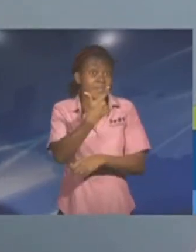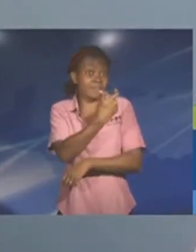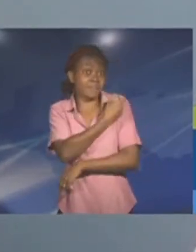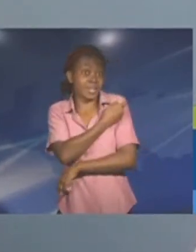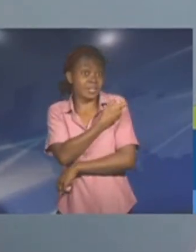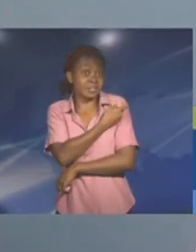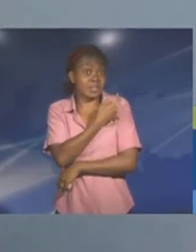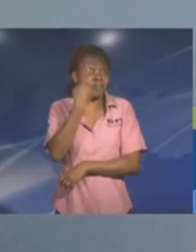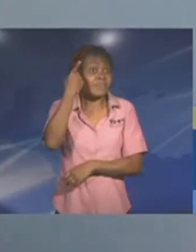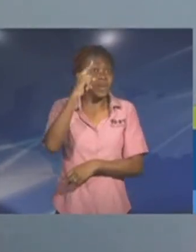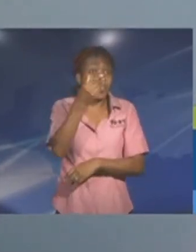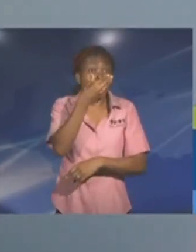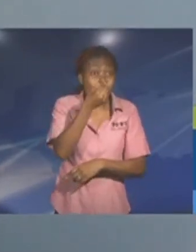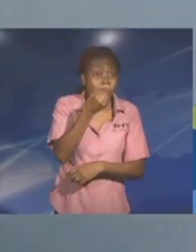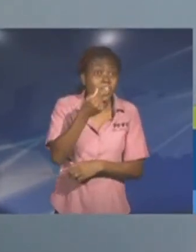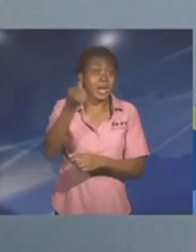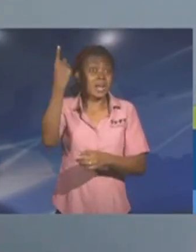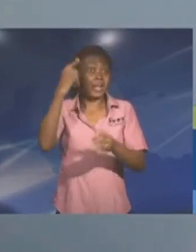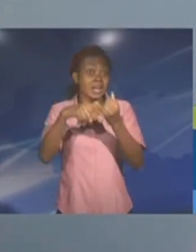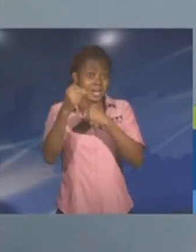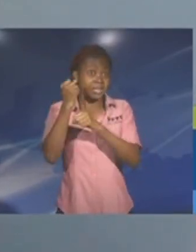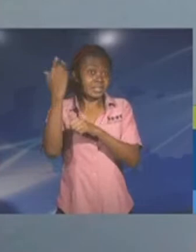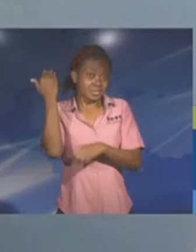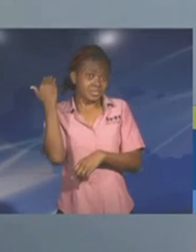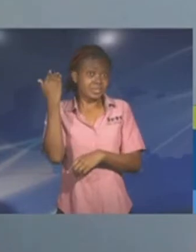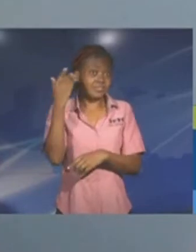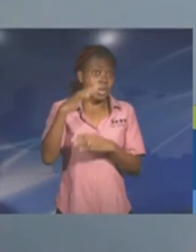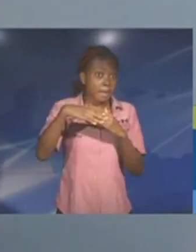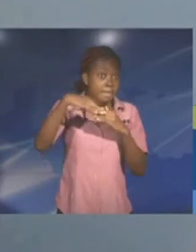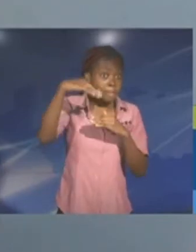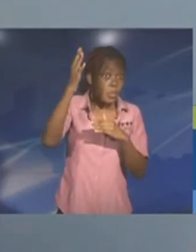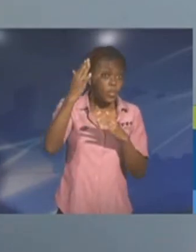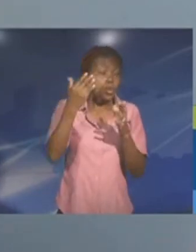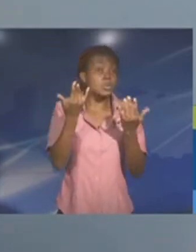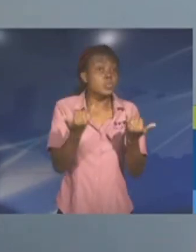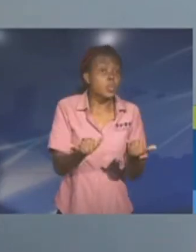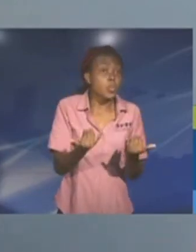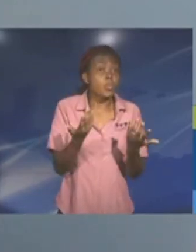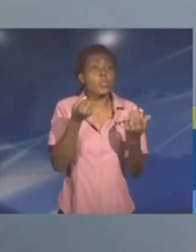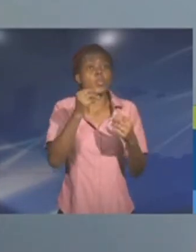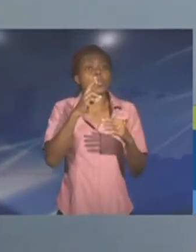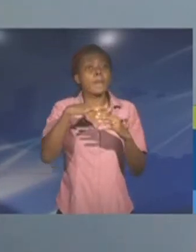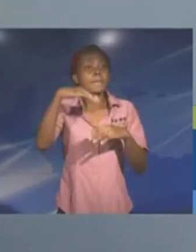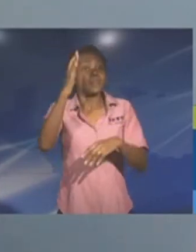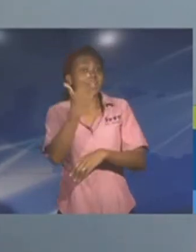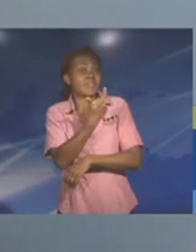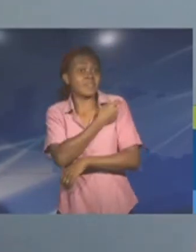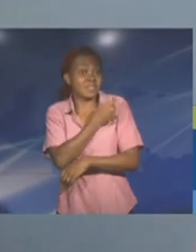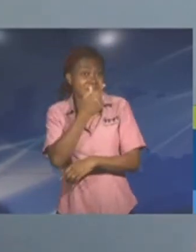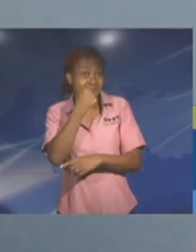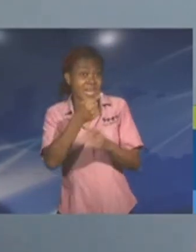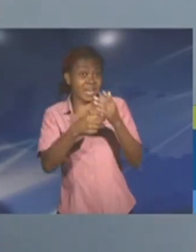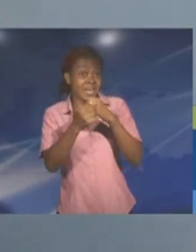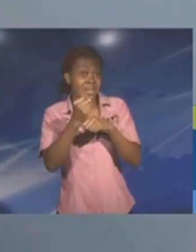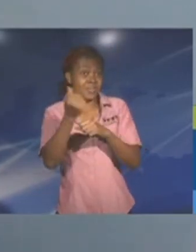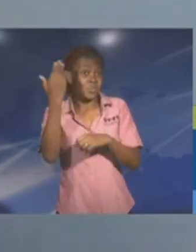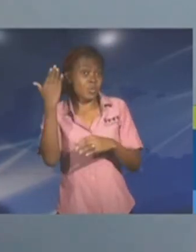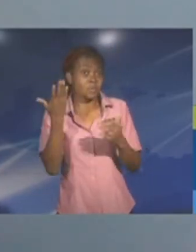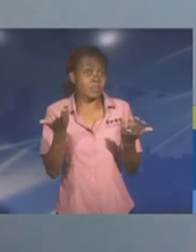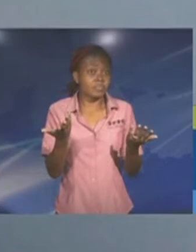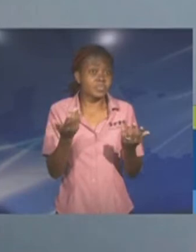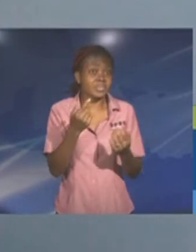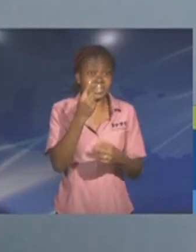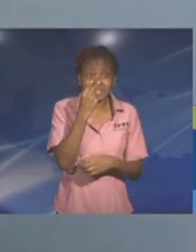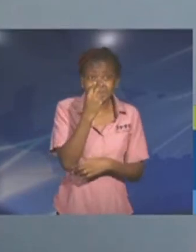just secondly, for me, I know there has been just a couple of cases I've received from persons. There have been some cases of hand, foot, and